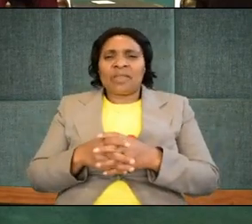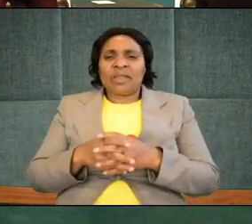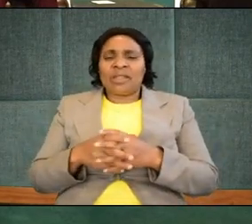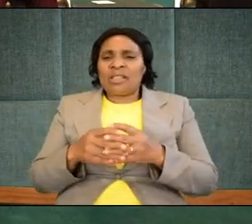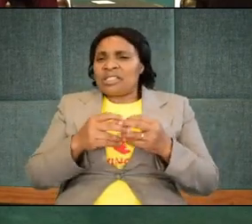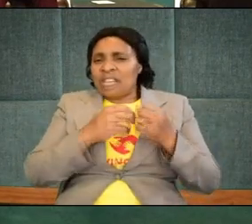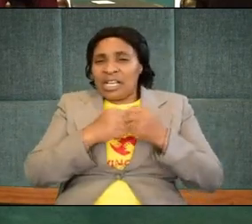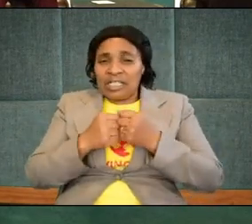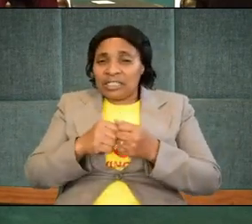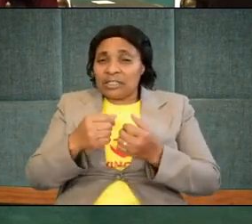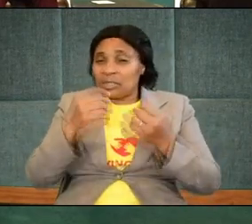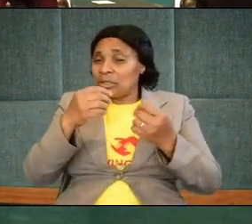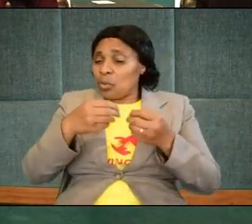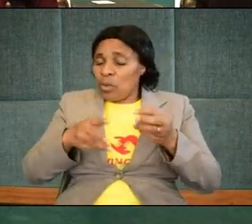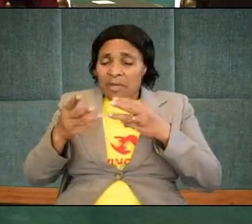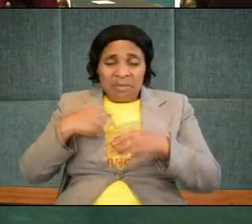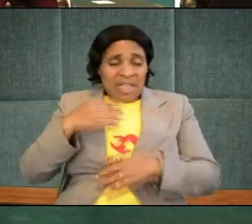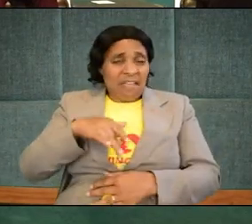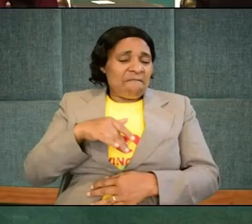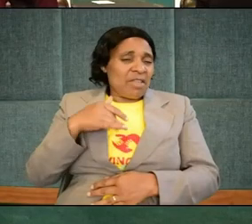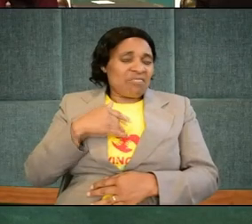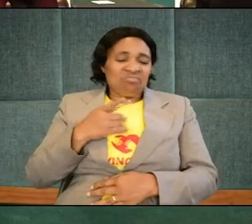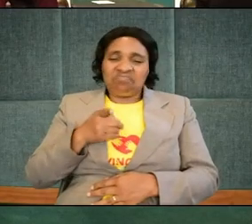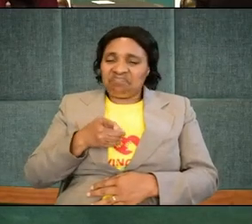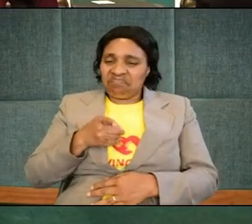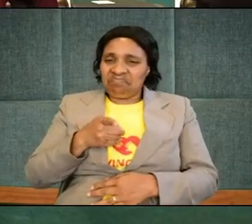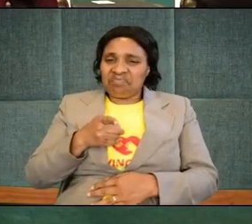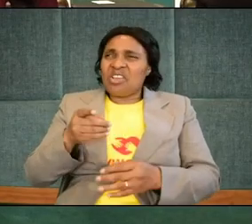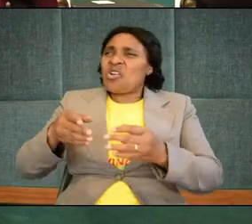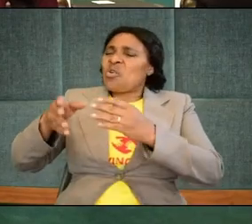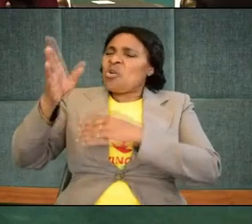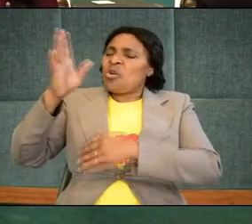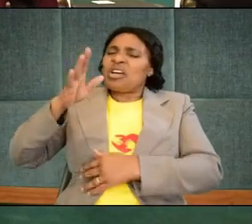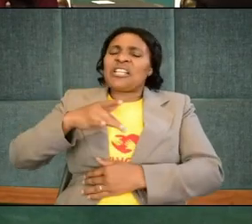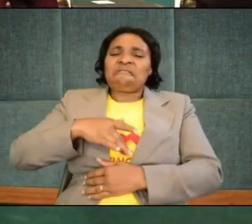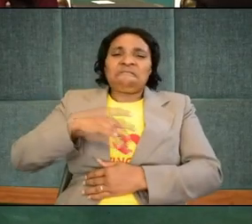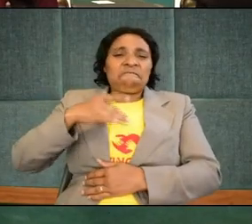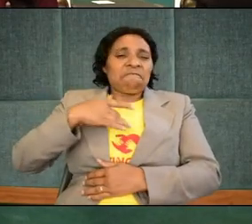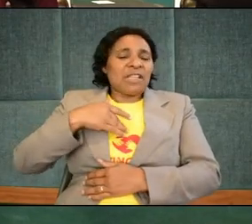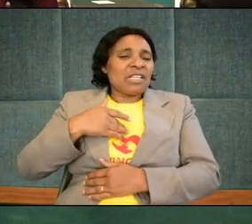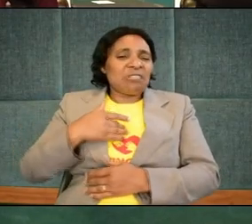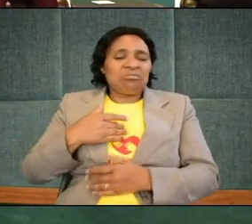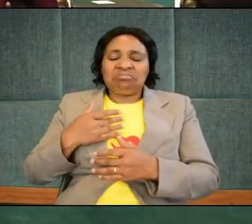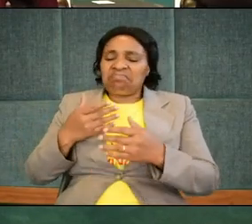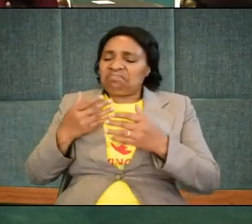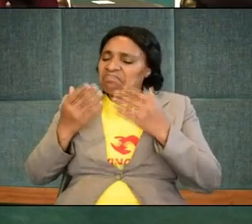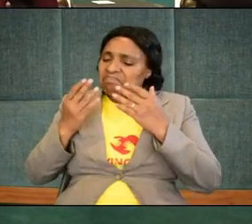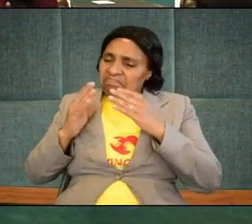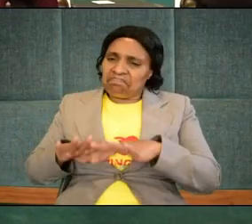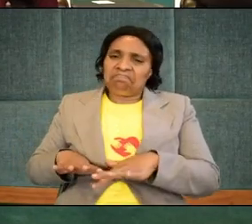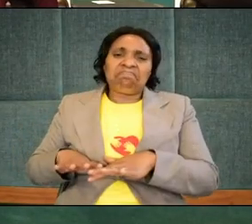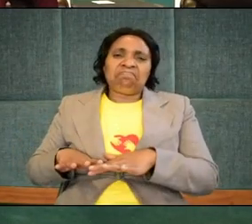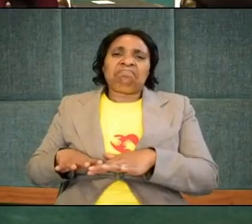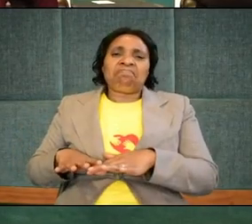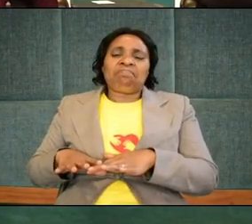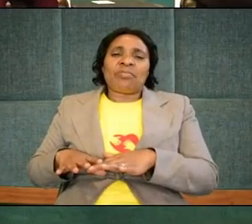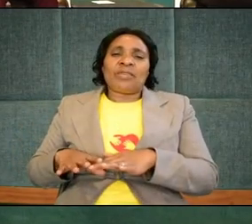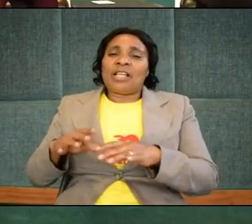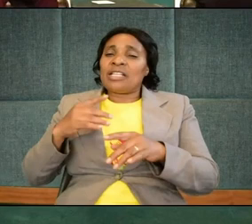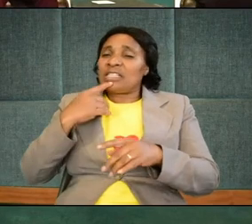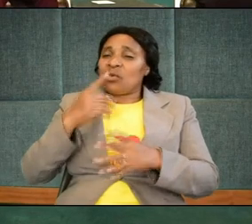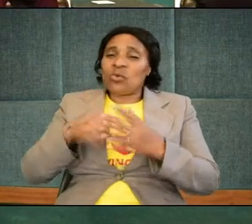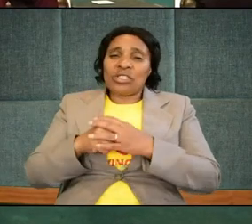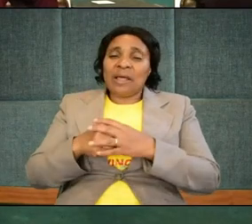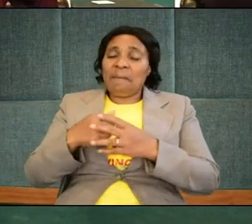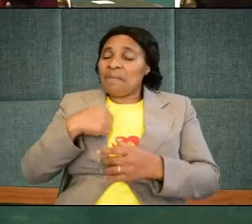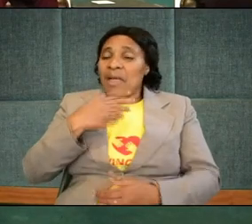The way I understand it, the way I feel is that God felt, I think, pissed off to some degree, that for him, he says, "I am